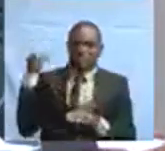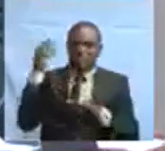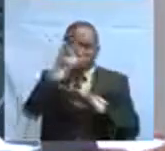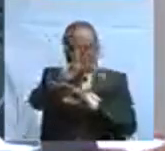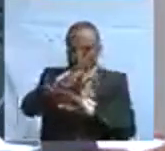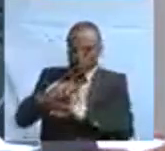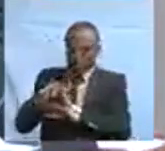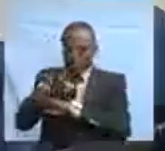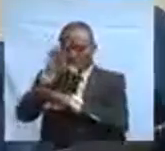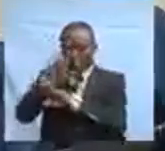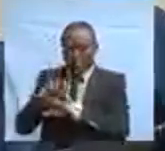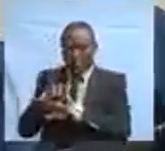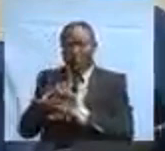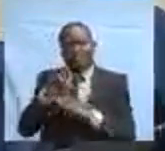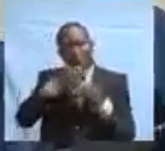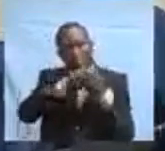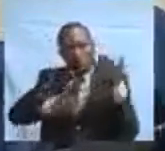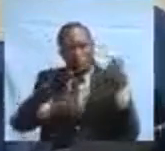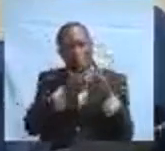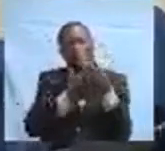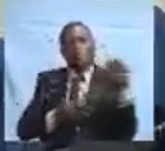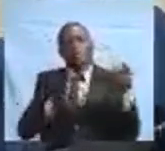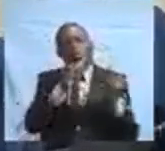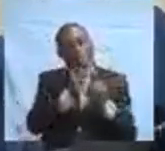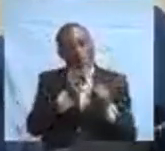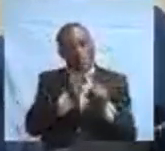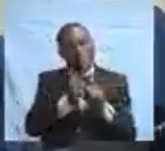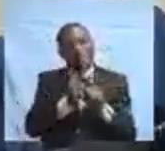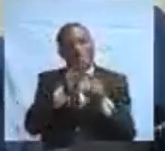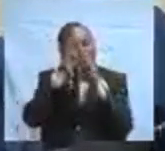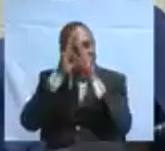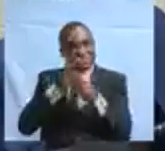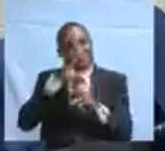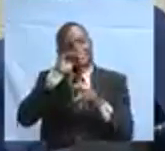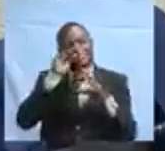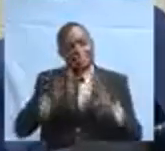bootlicker. I withdraw both of those words, Mr. Speaker.